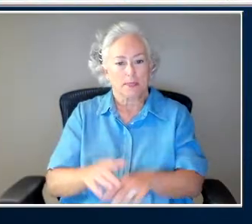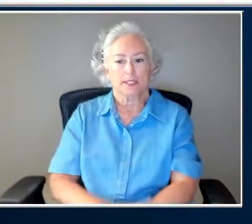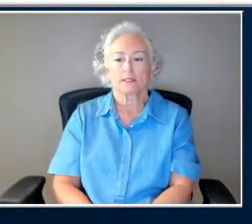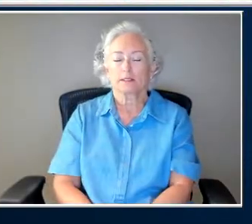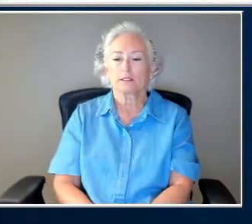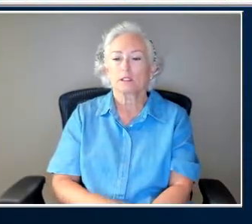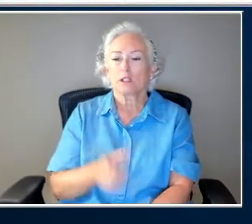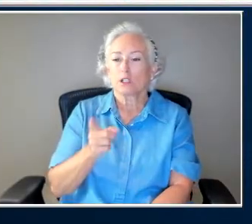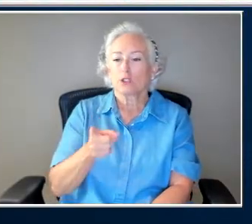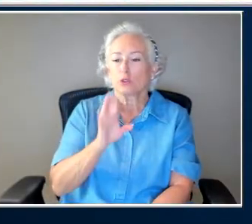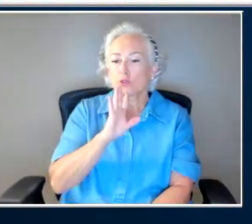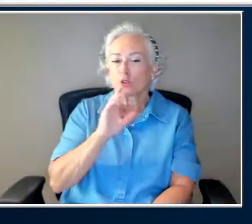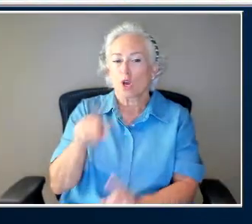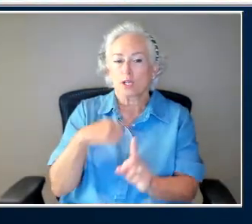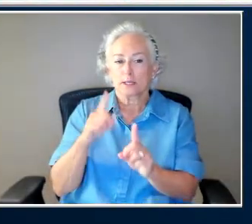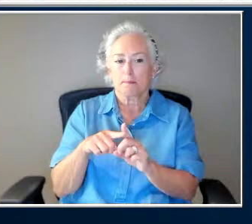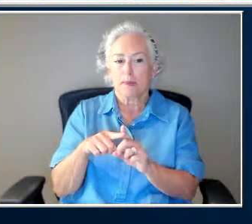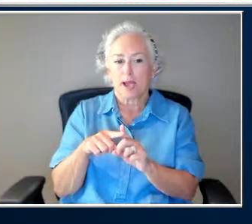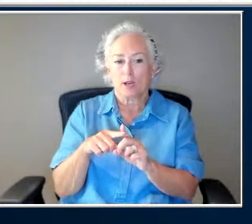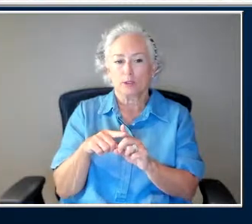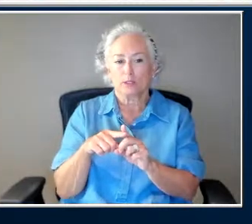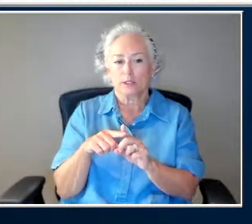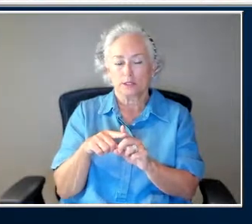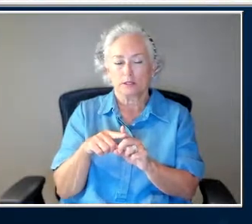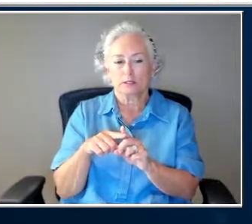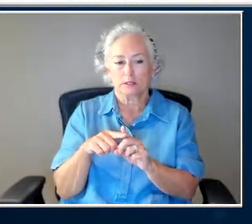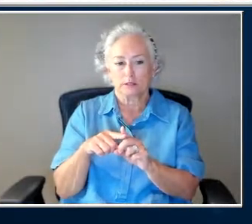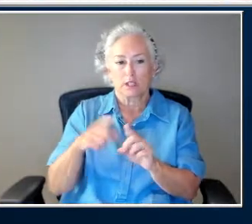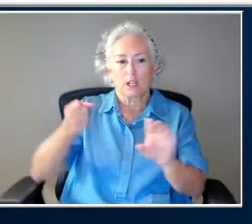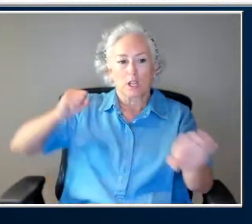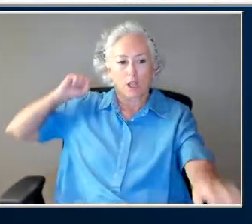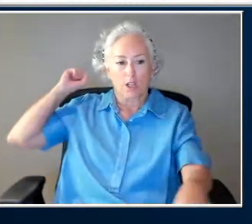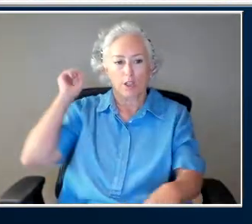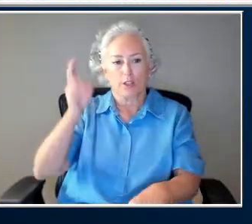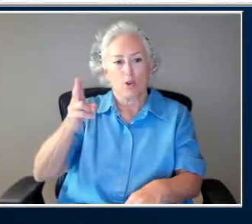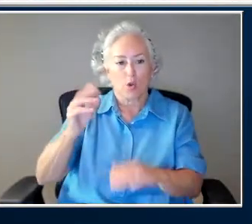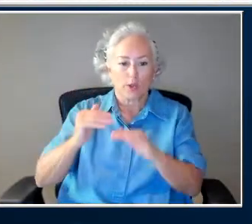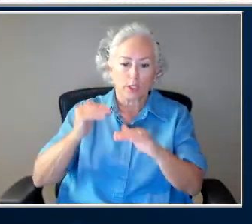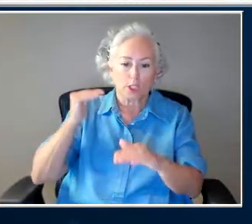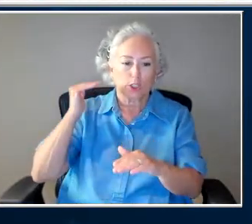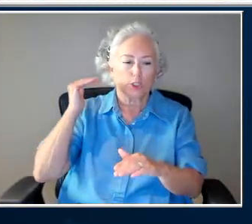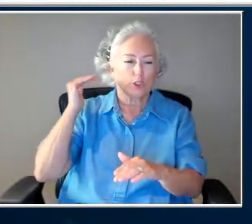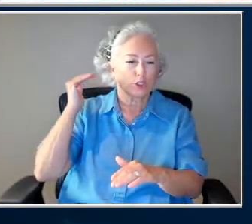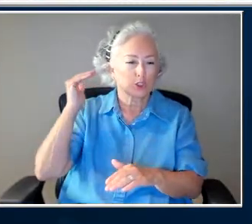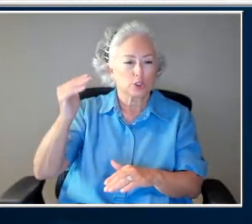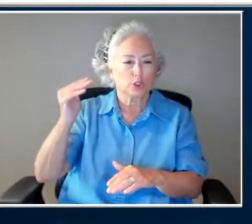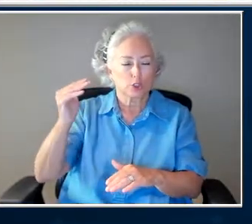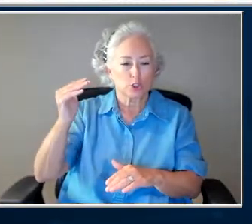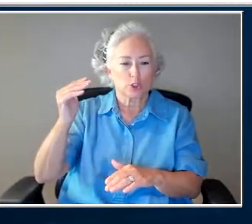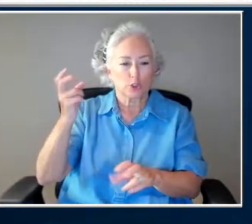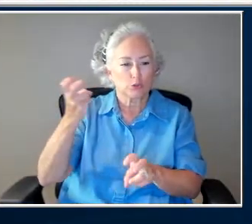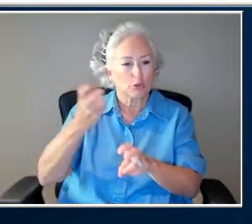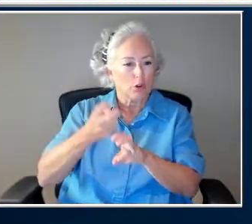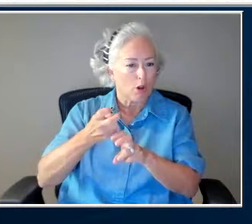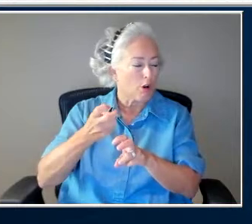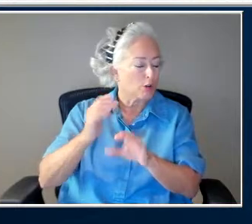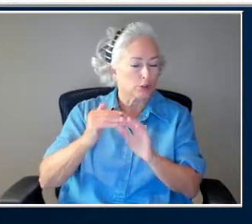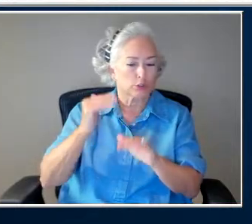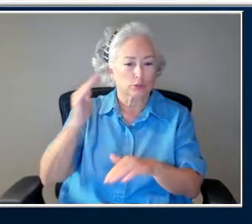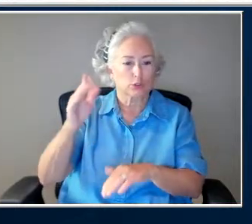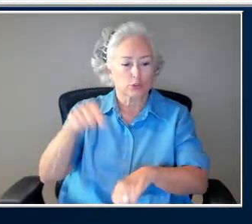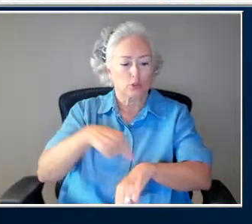about in your first answer, he was throwing too hard and doing too many long balls. Is there a